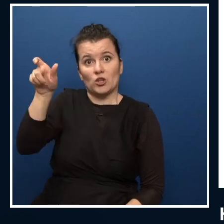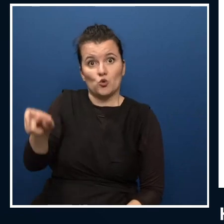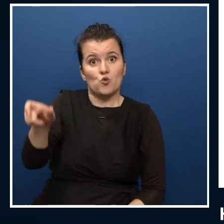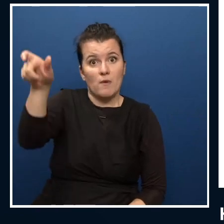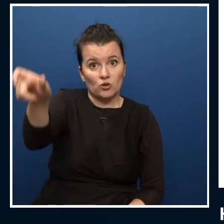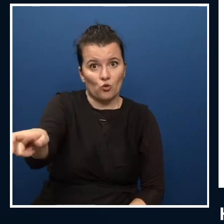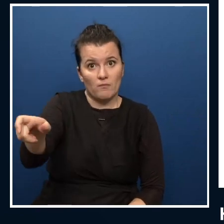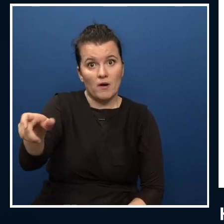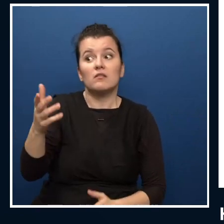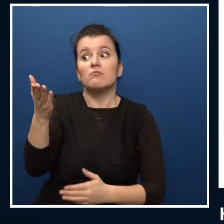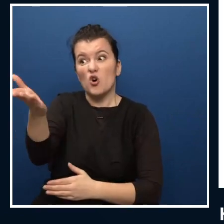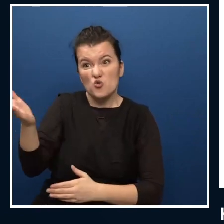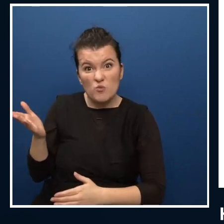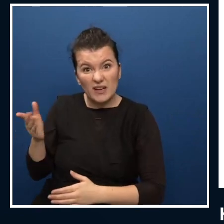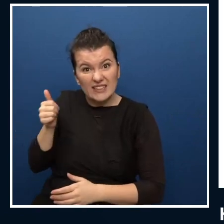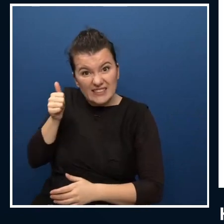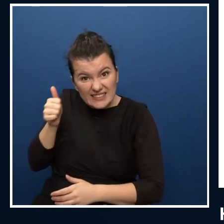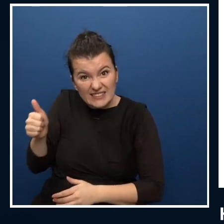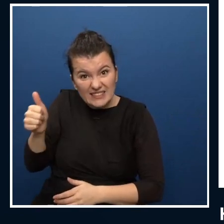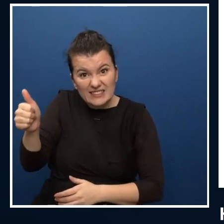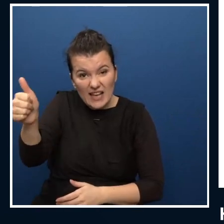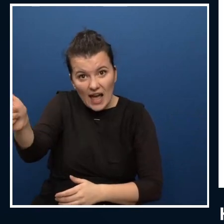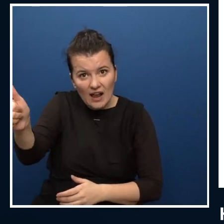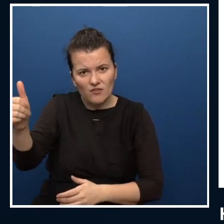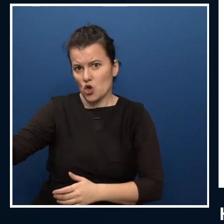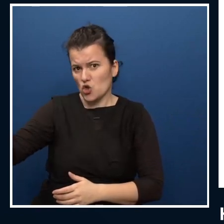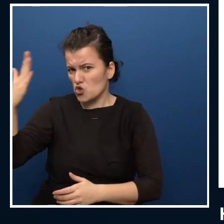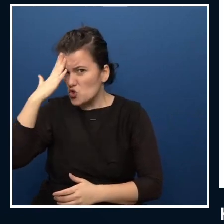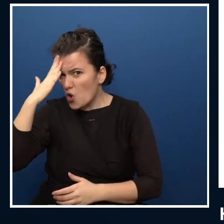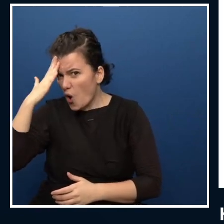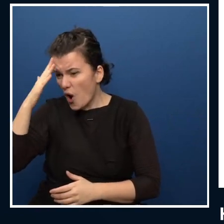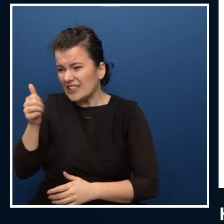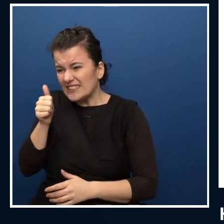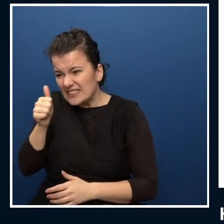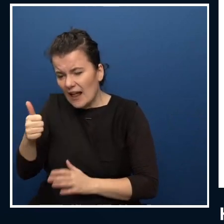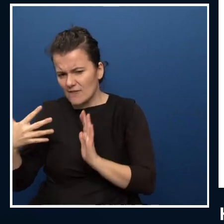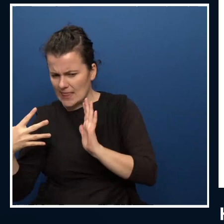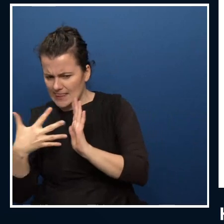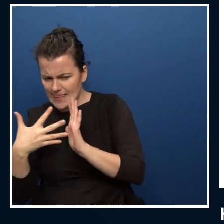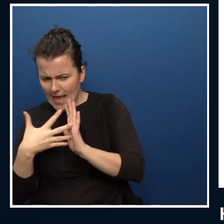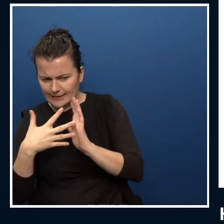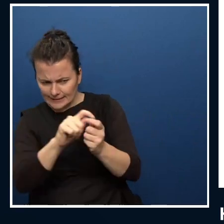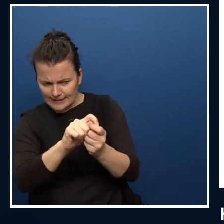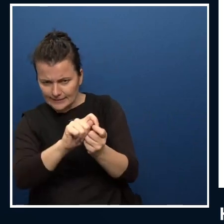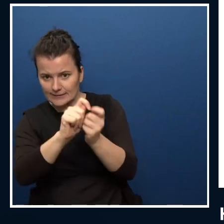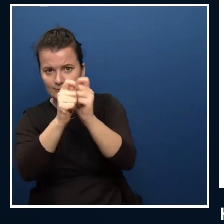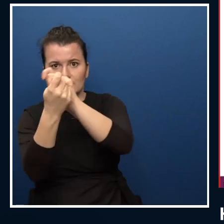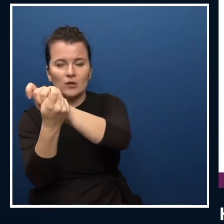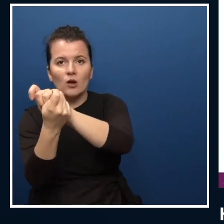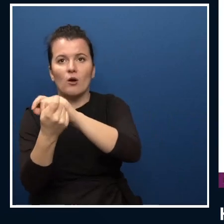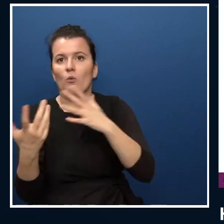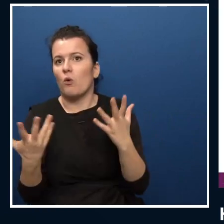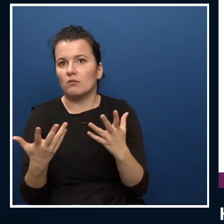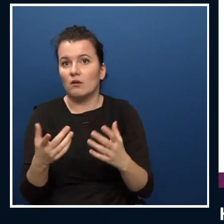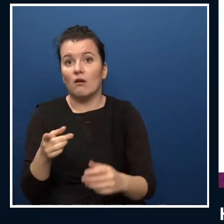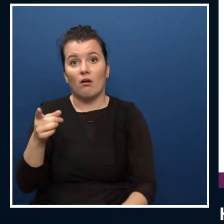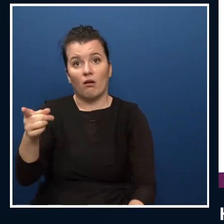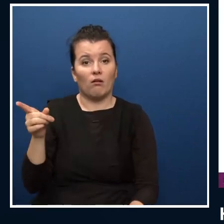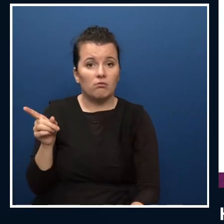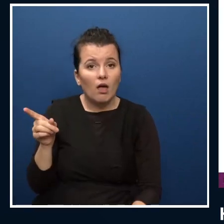this and a human would manually test that? Well, what would that human do? Well, they would probably have to go